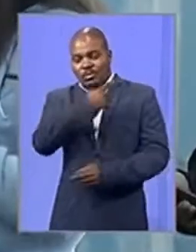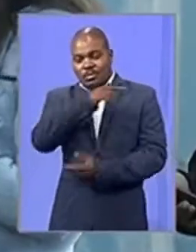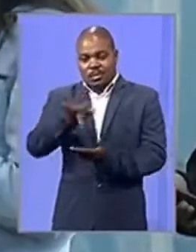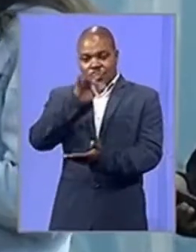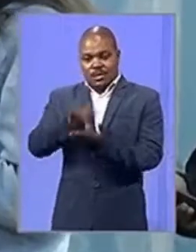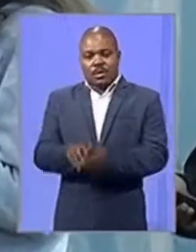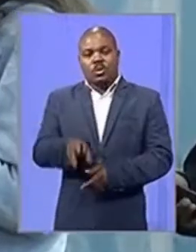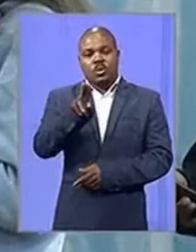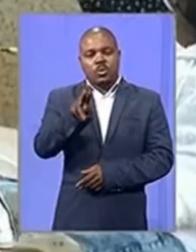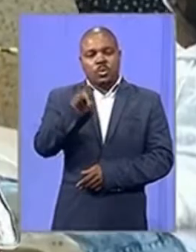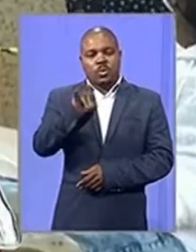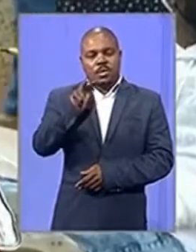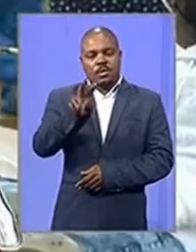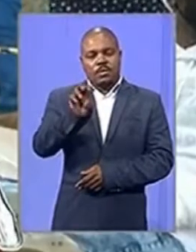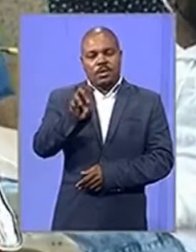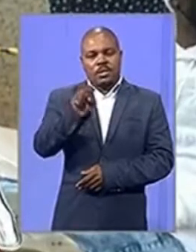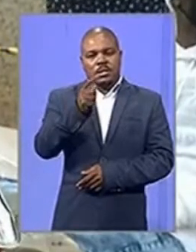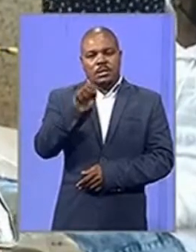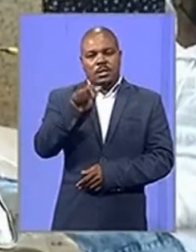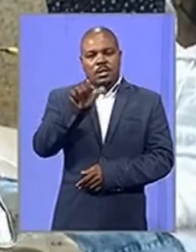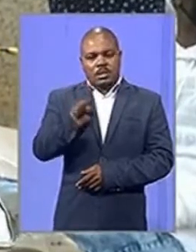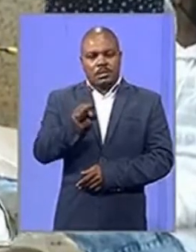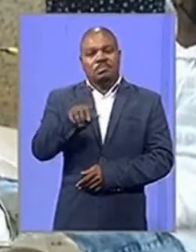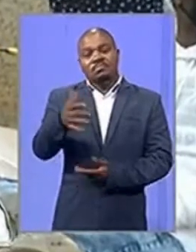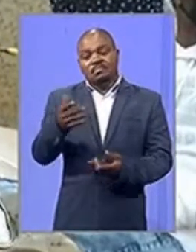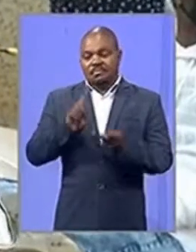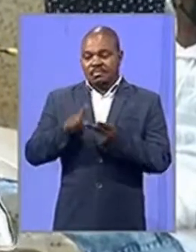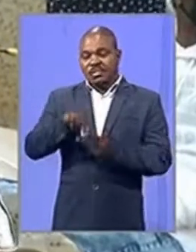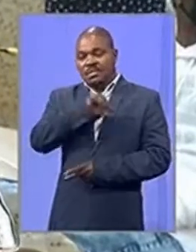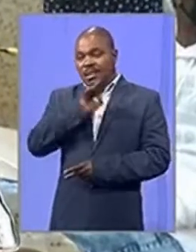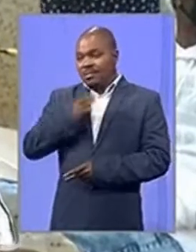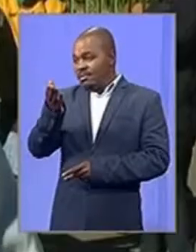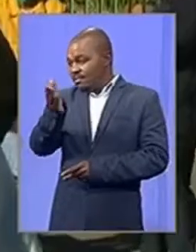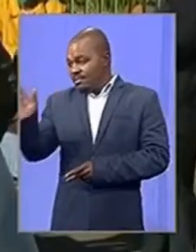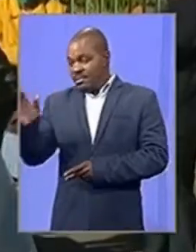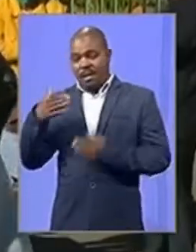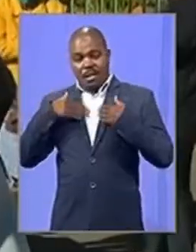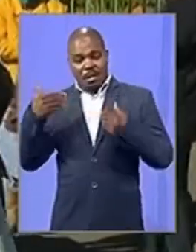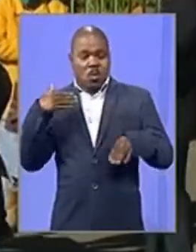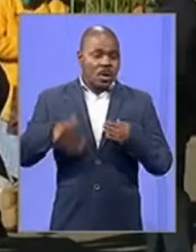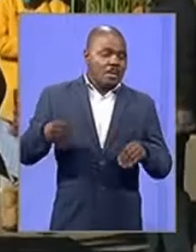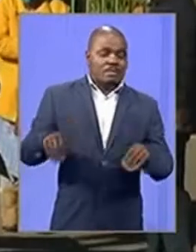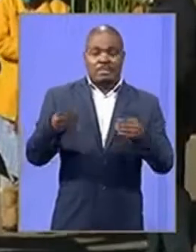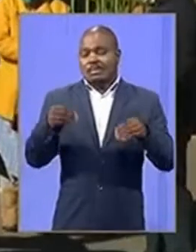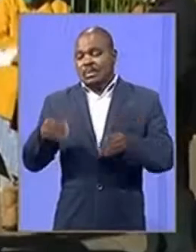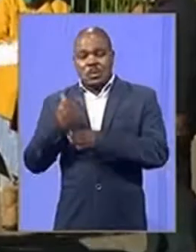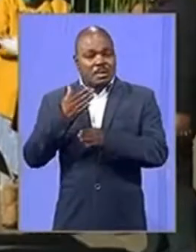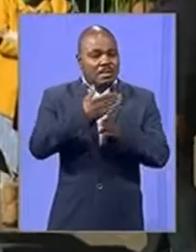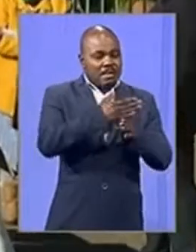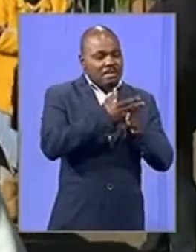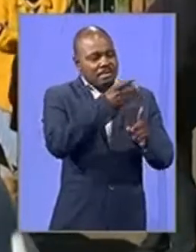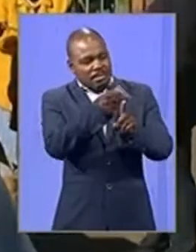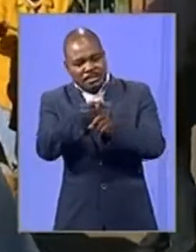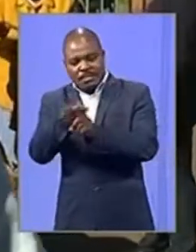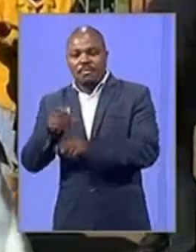sa Universitas mme ba etsa basebetsi ba bophelo ba be maphathephathe. Ke ikutlwa ke le motlotlo hampe ha